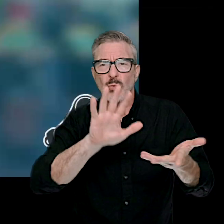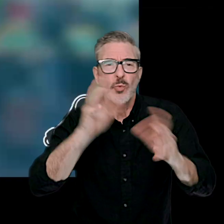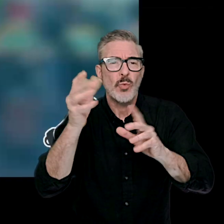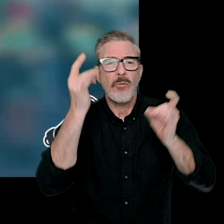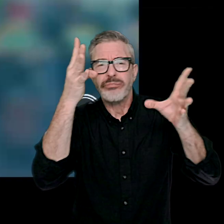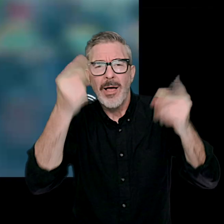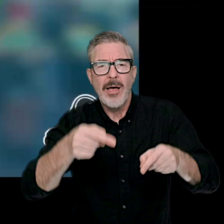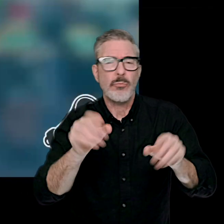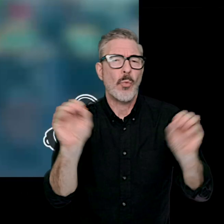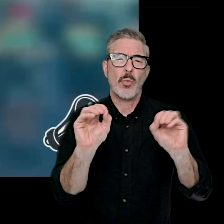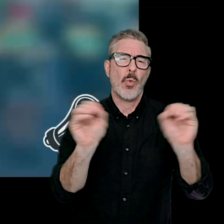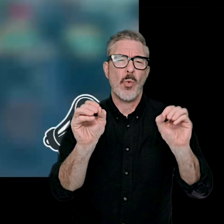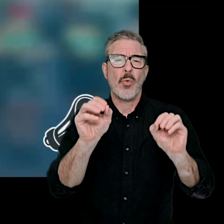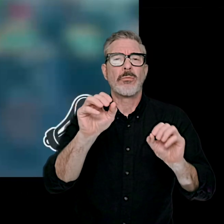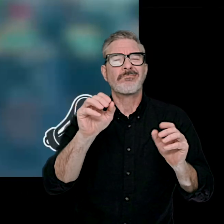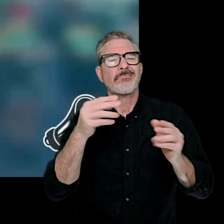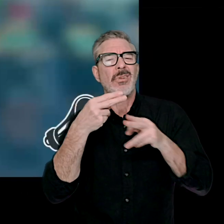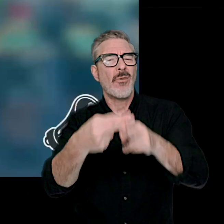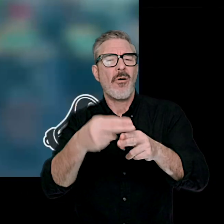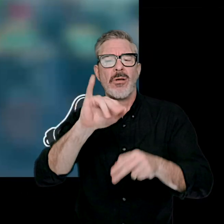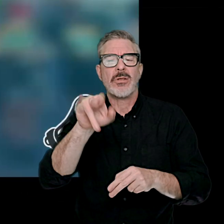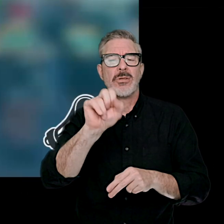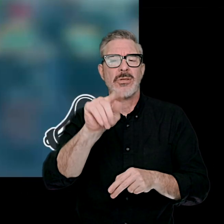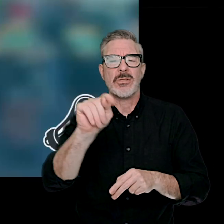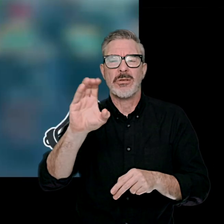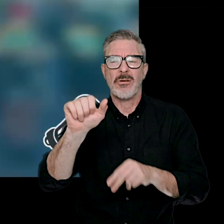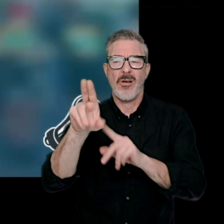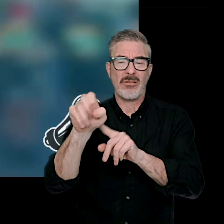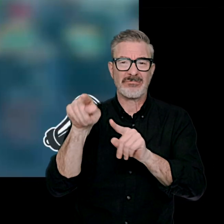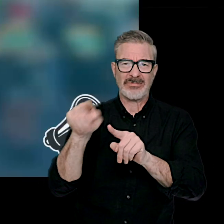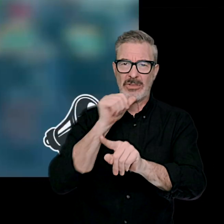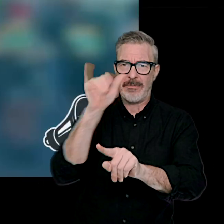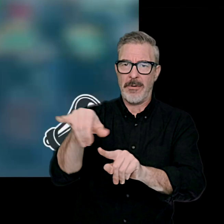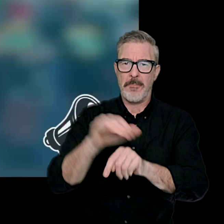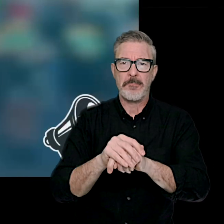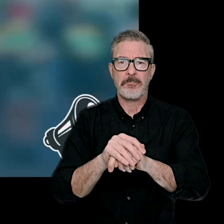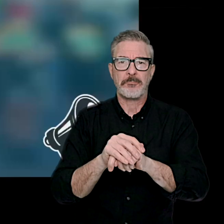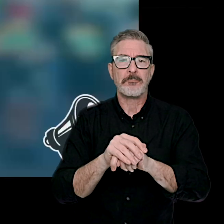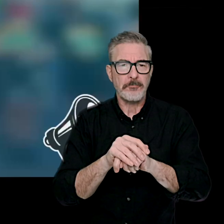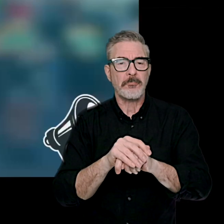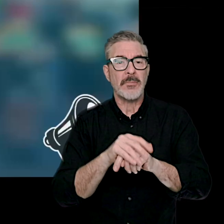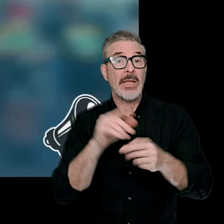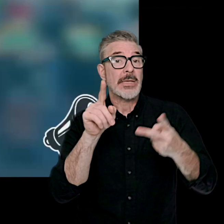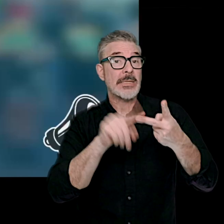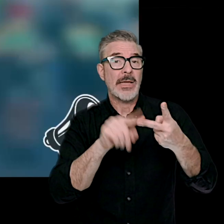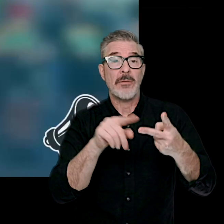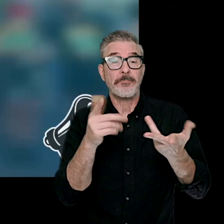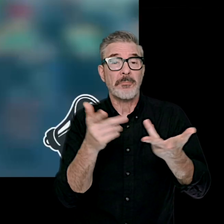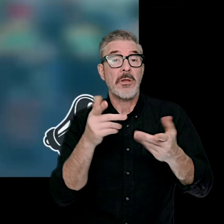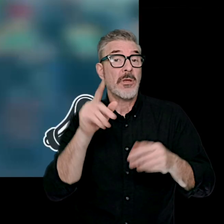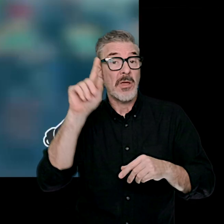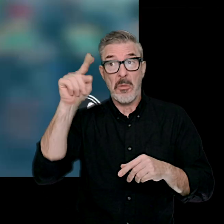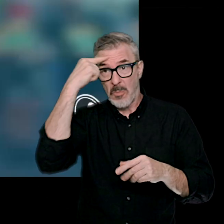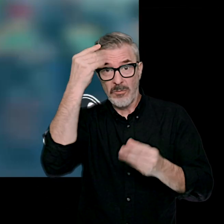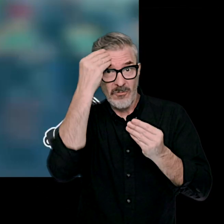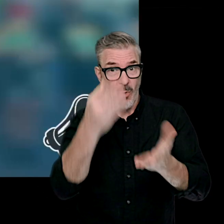if it's without notice, equivalent to the same number of weeks of pay you earned. And if your employment is deemed terminated, and